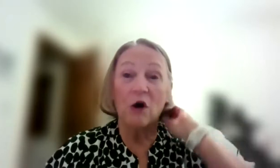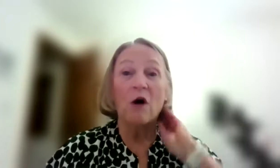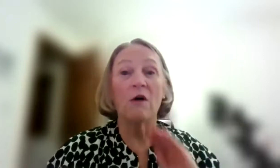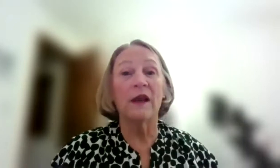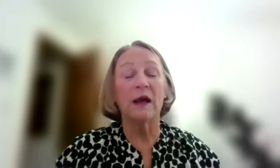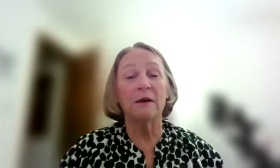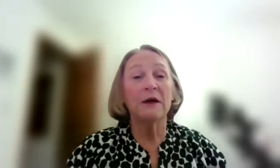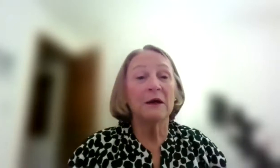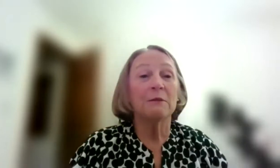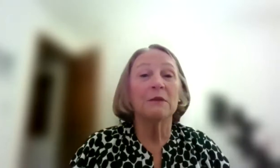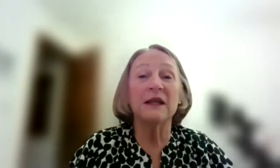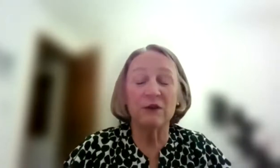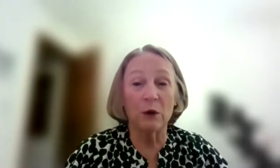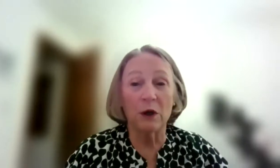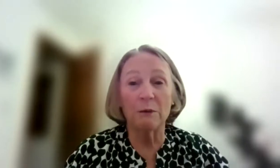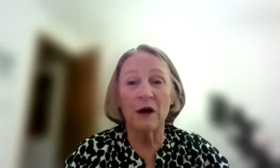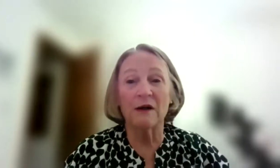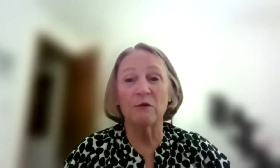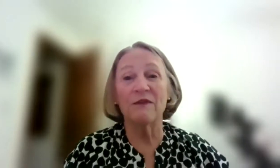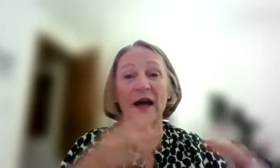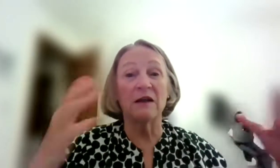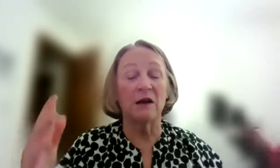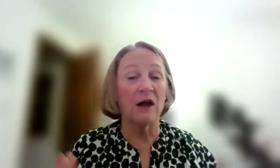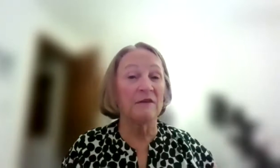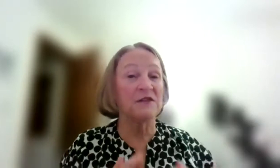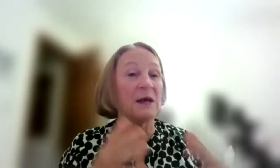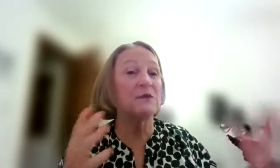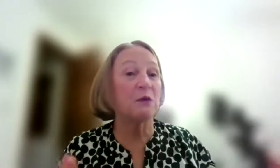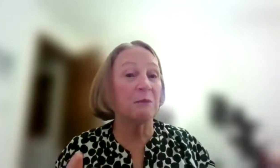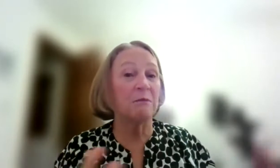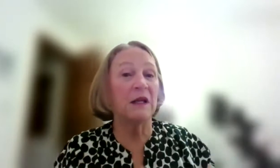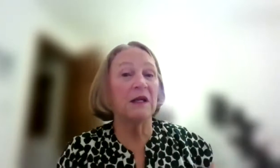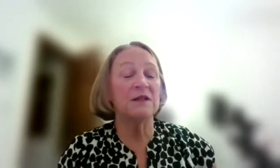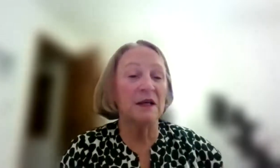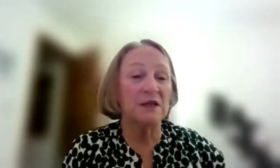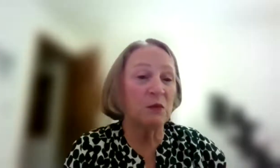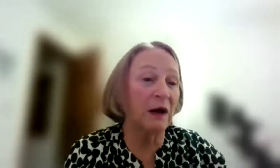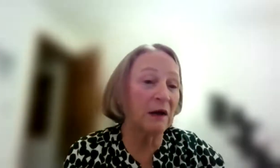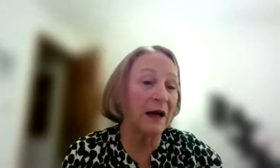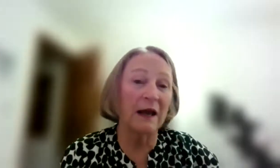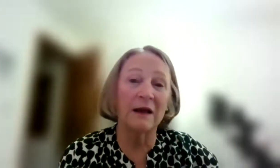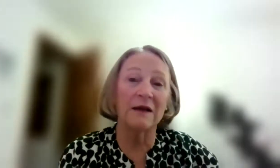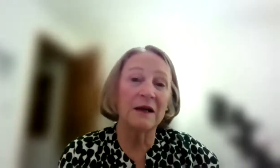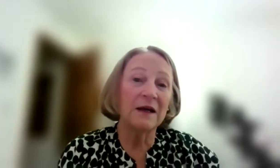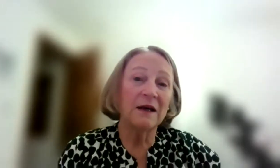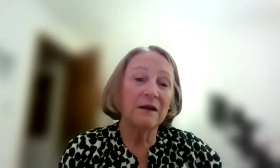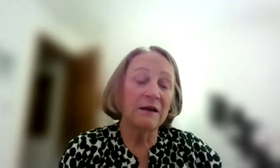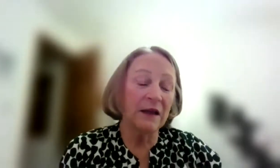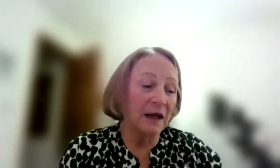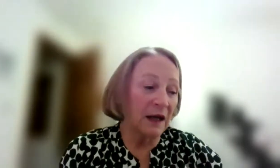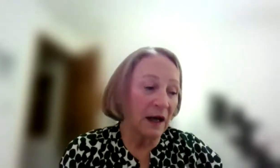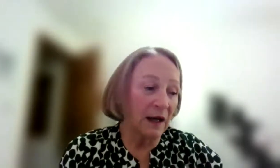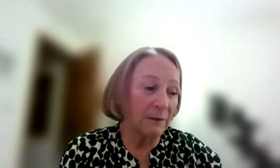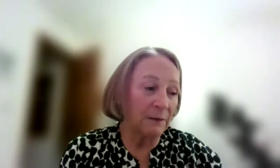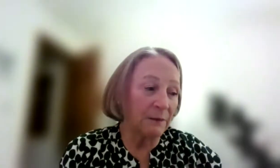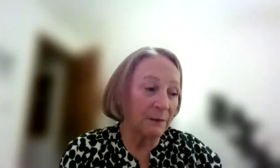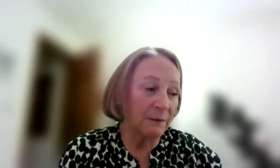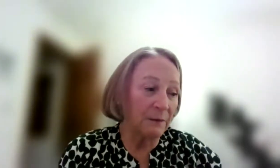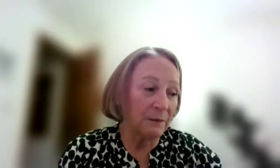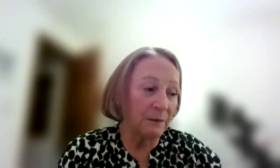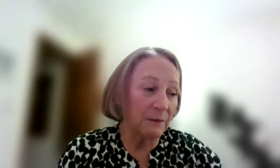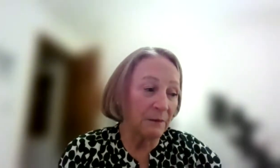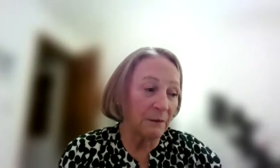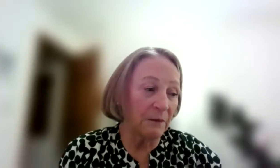the town hall that I believe you were a part of. We've had a lot of subsequent meetings as well, and the